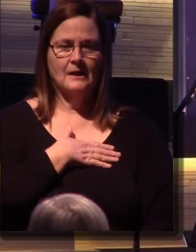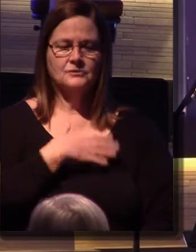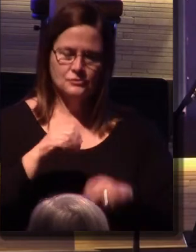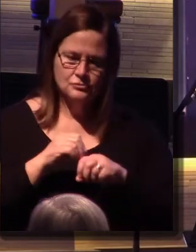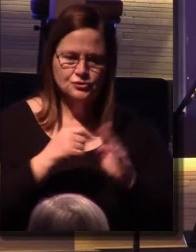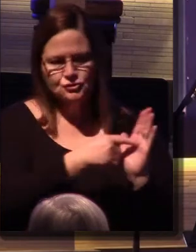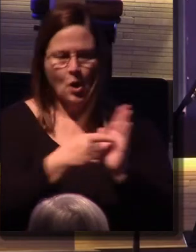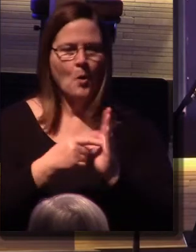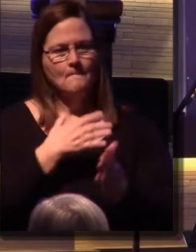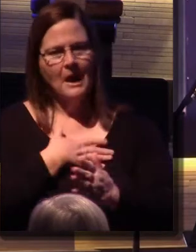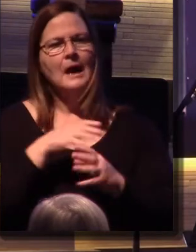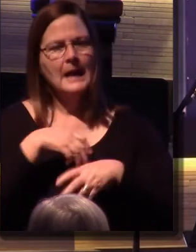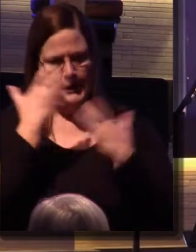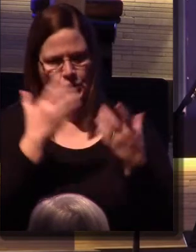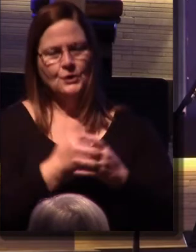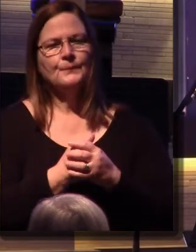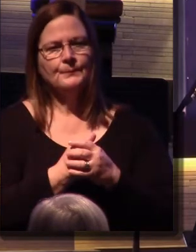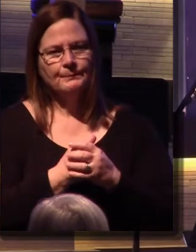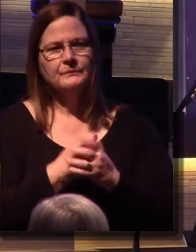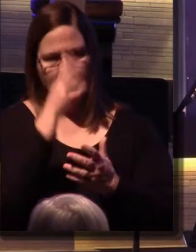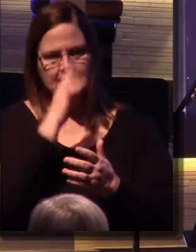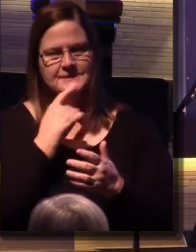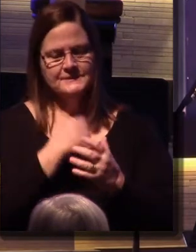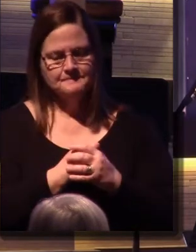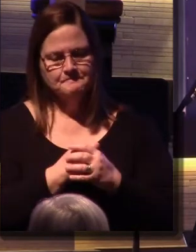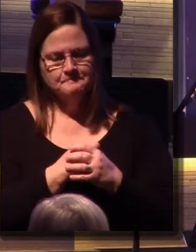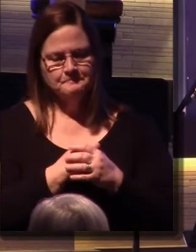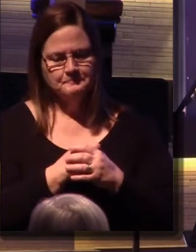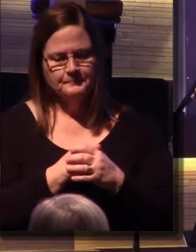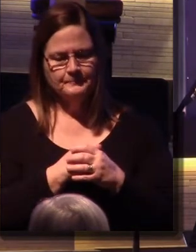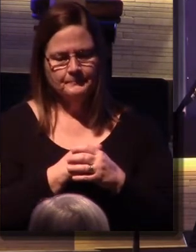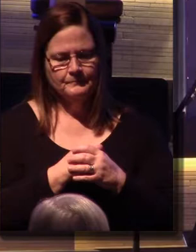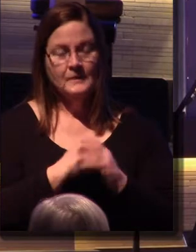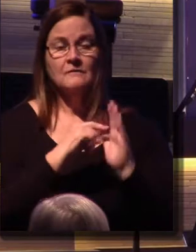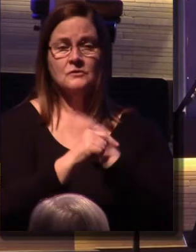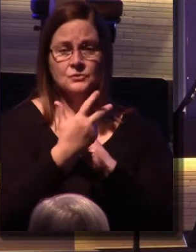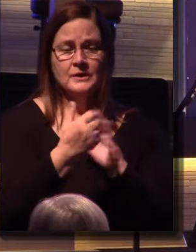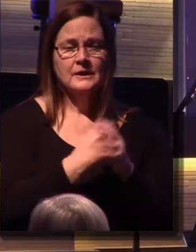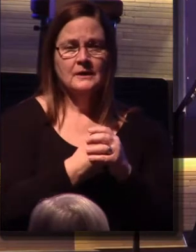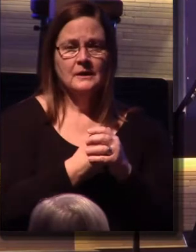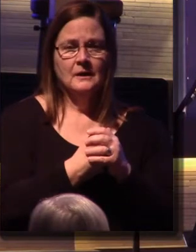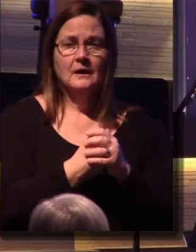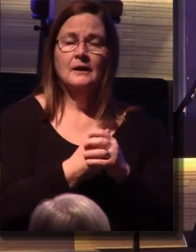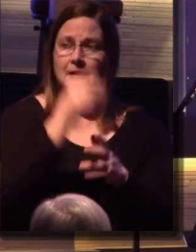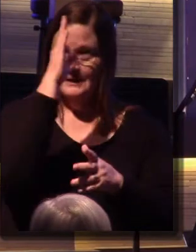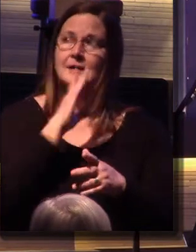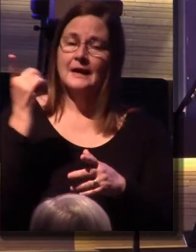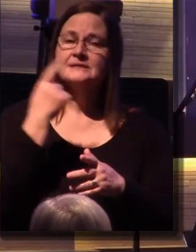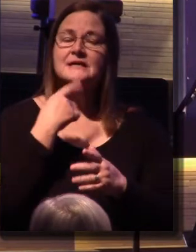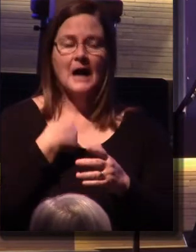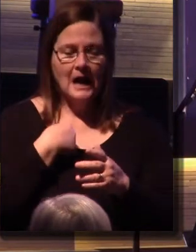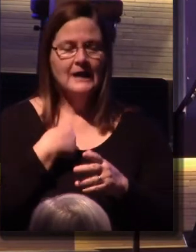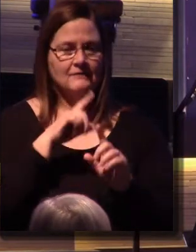my anger. To execute my anger. And then in verse 3, he said, I have